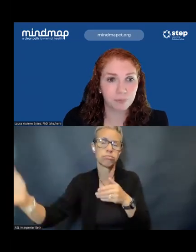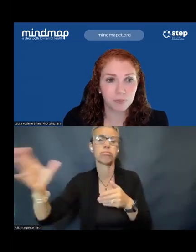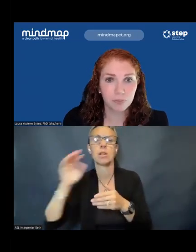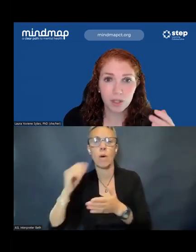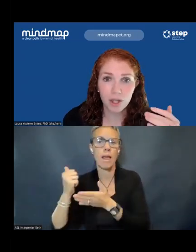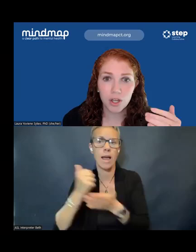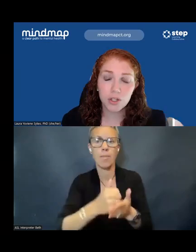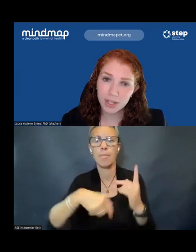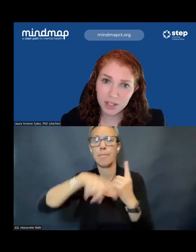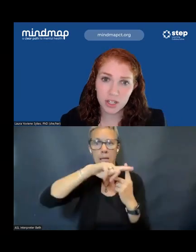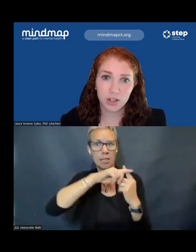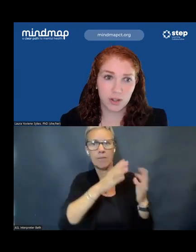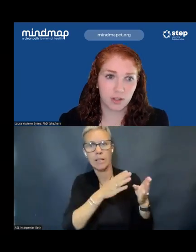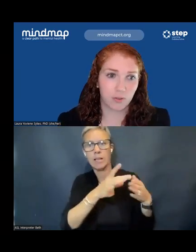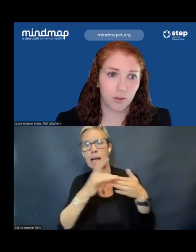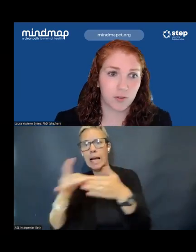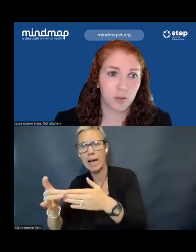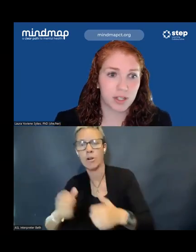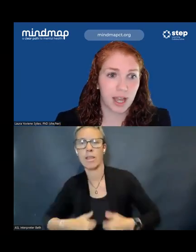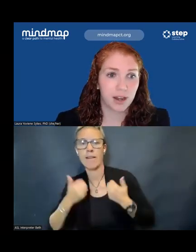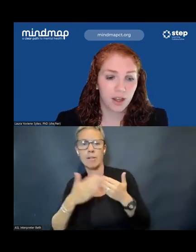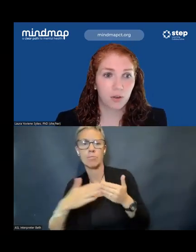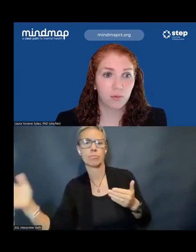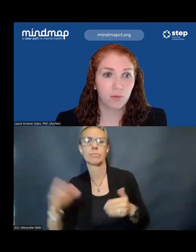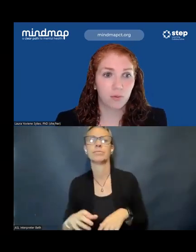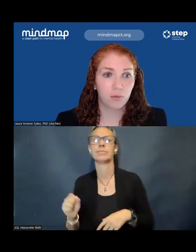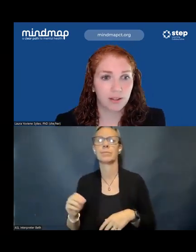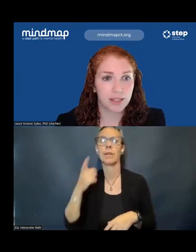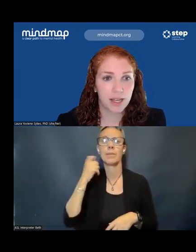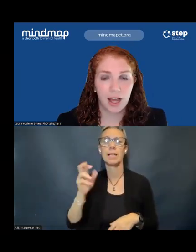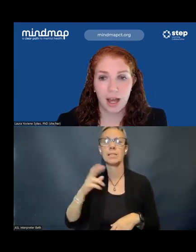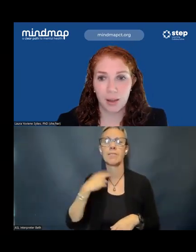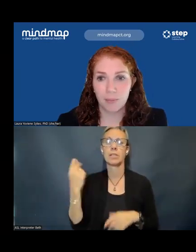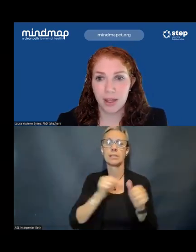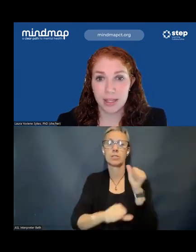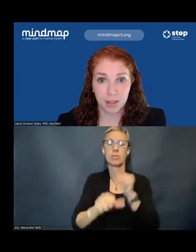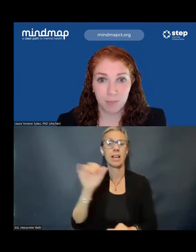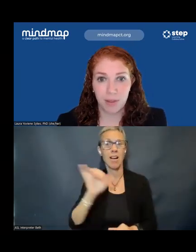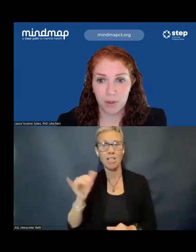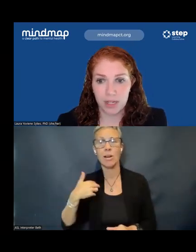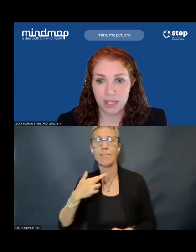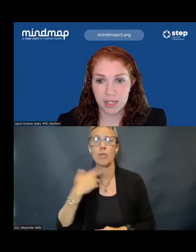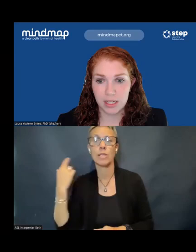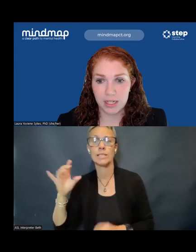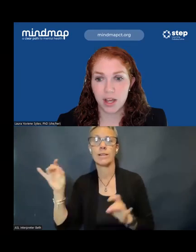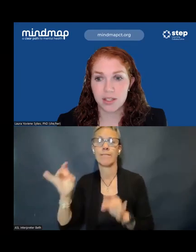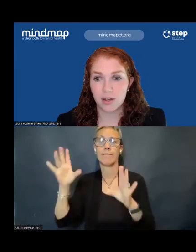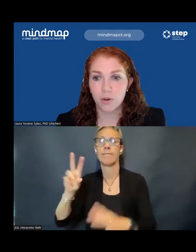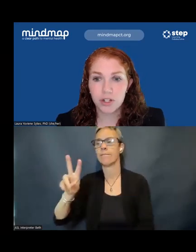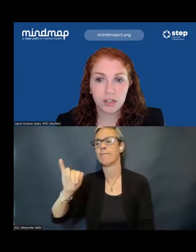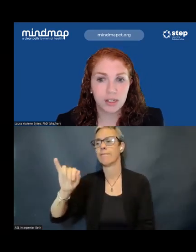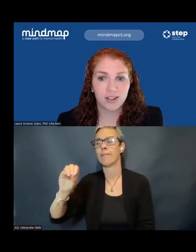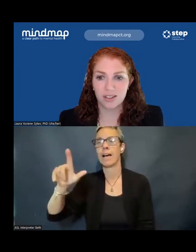way. So in addition to the risk of suicide, the risk of violence is something that we need to discuss.